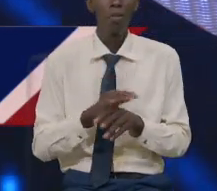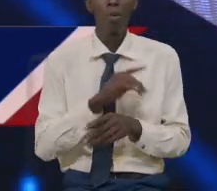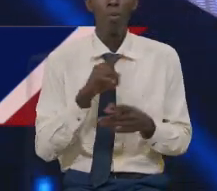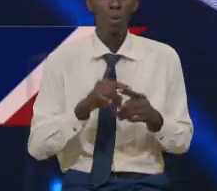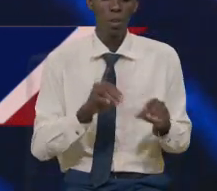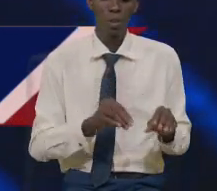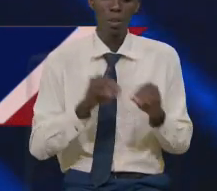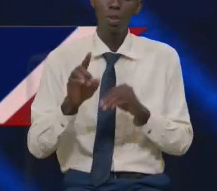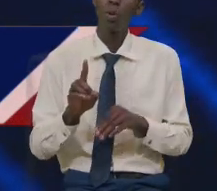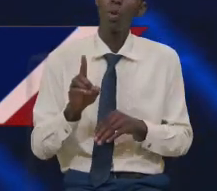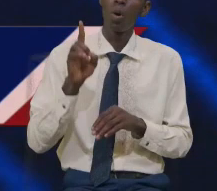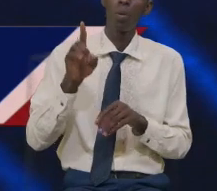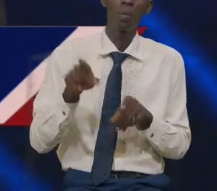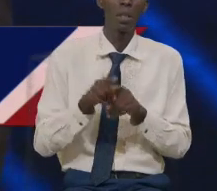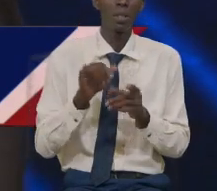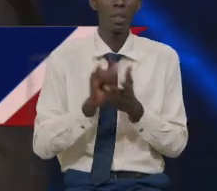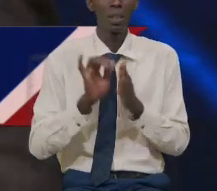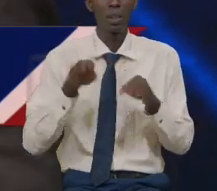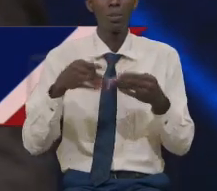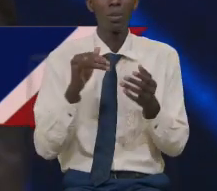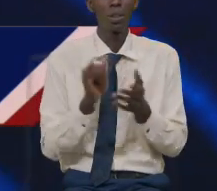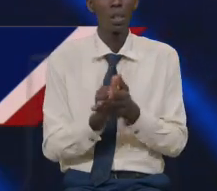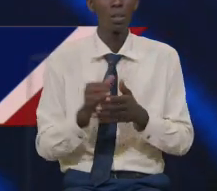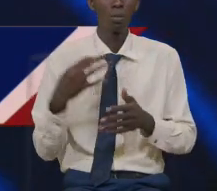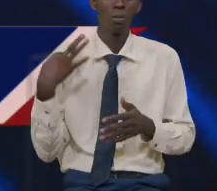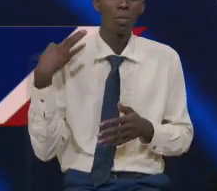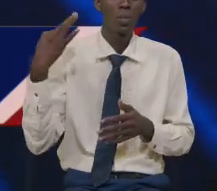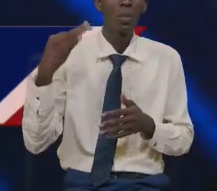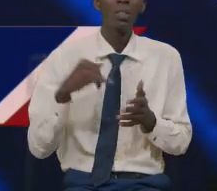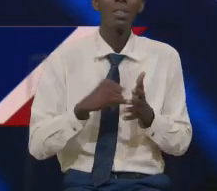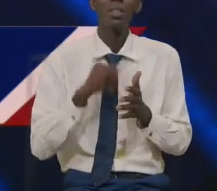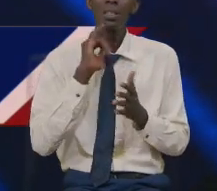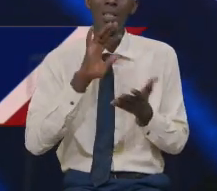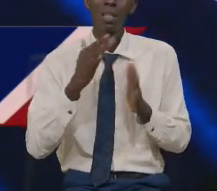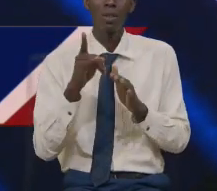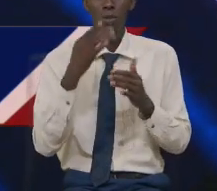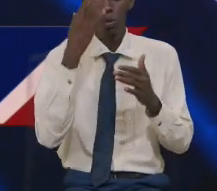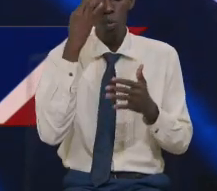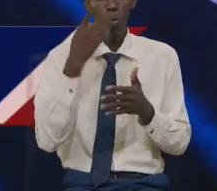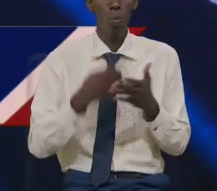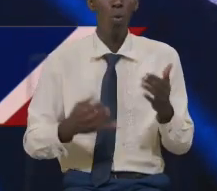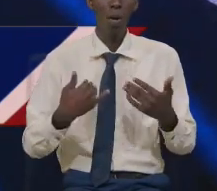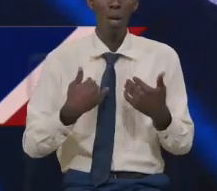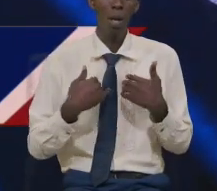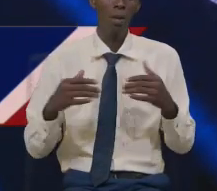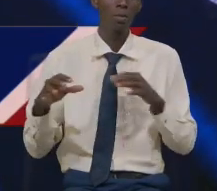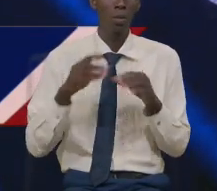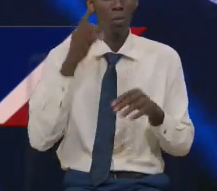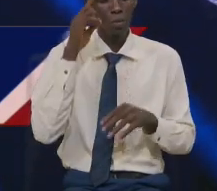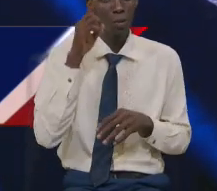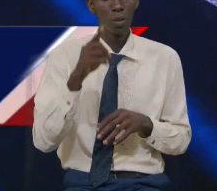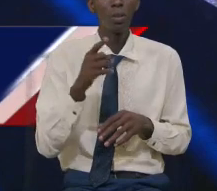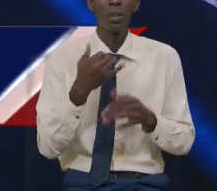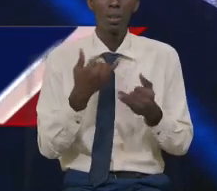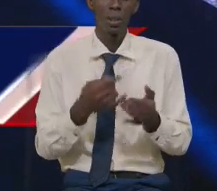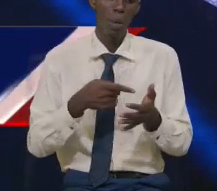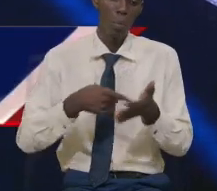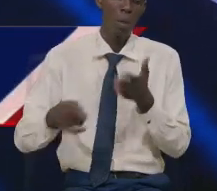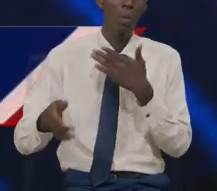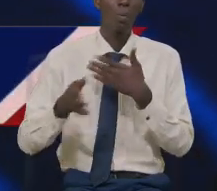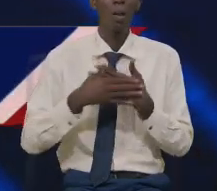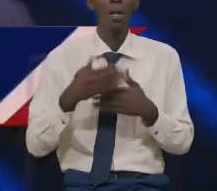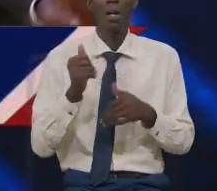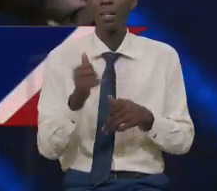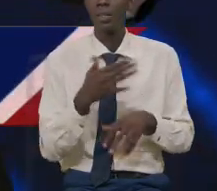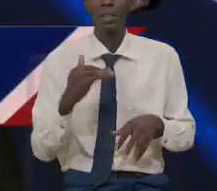like that and give you that position, it is like, now you know what I've done for you, reciprocate. Anything